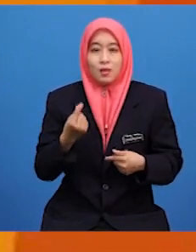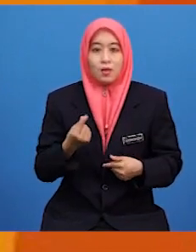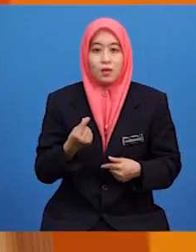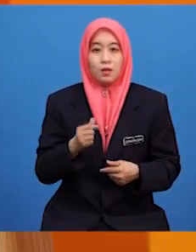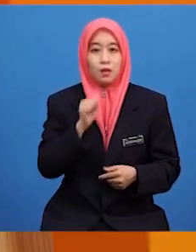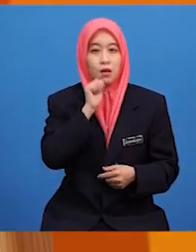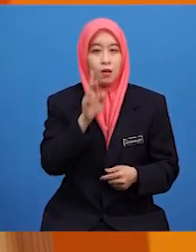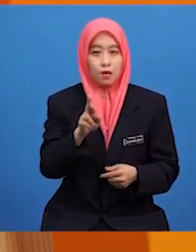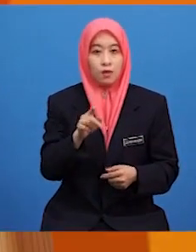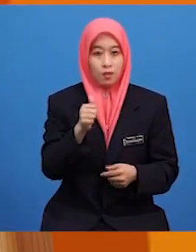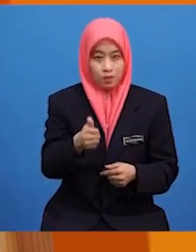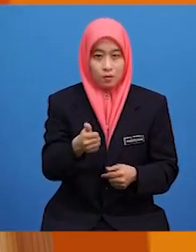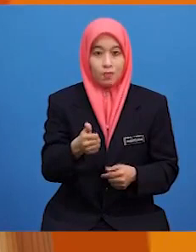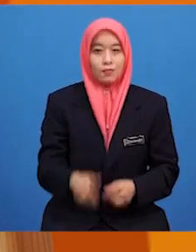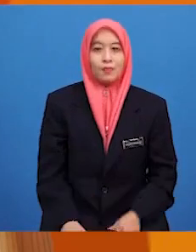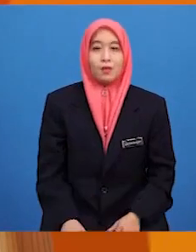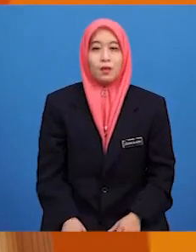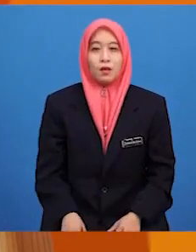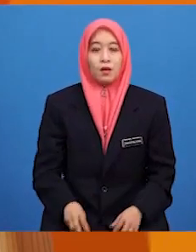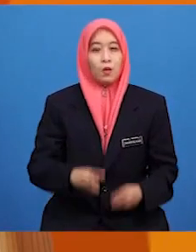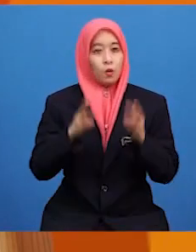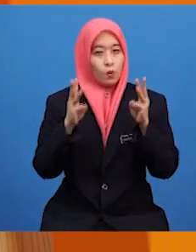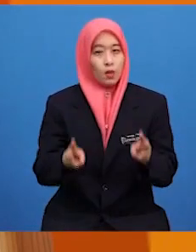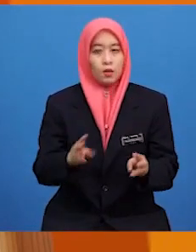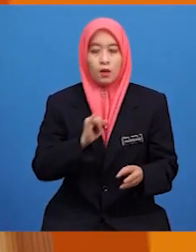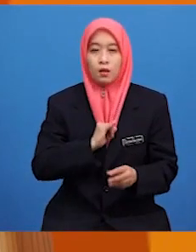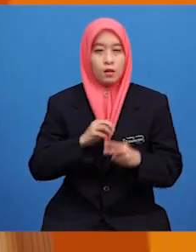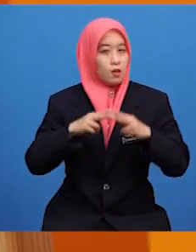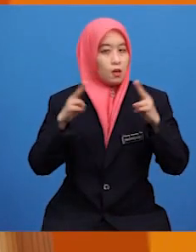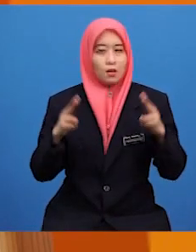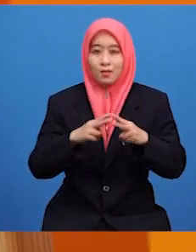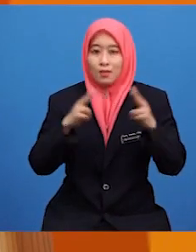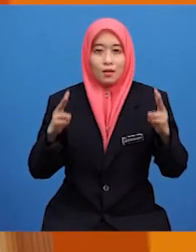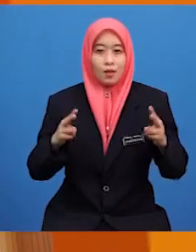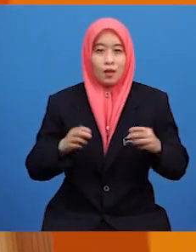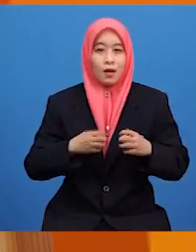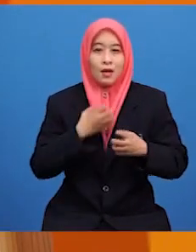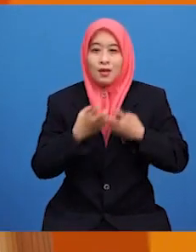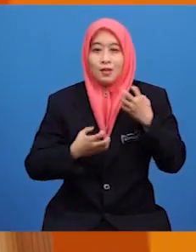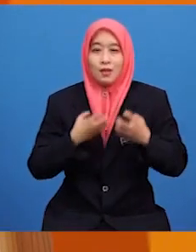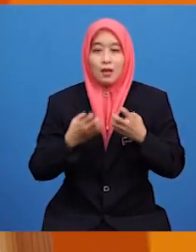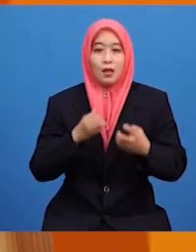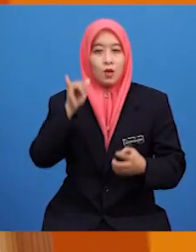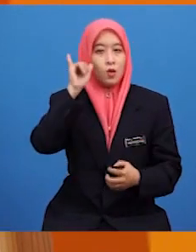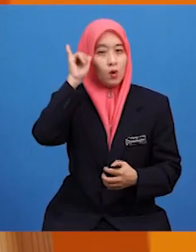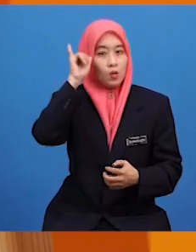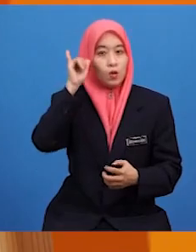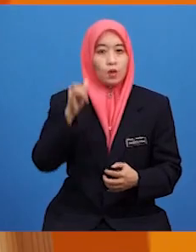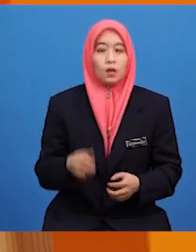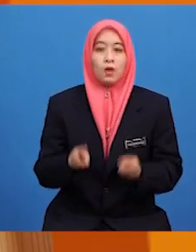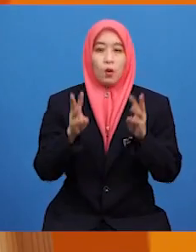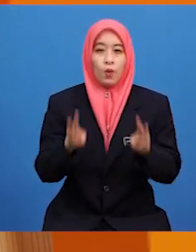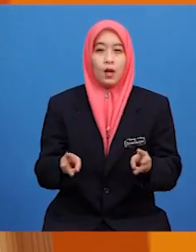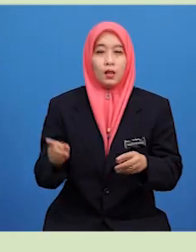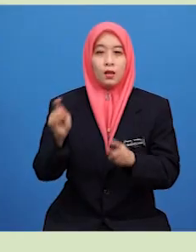you? Well, I am indeed excited, Yellow. Well, today, we